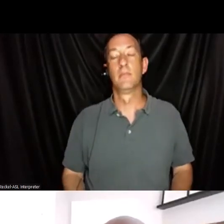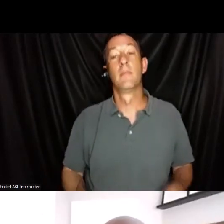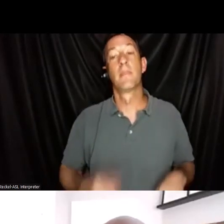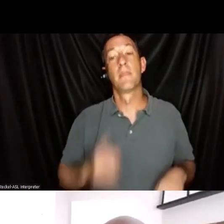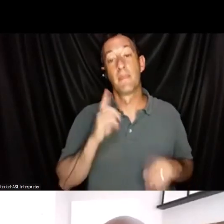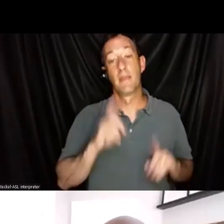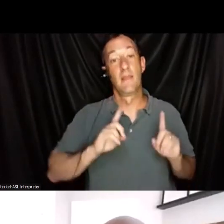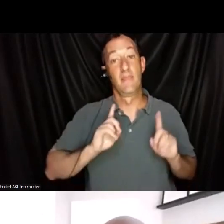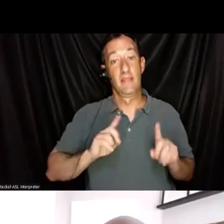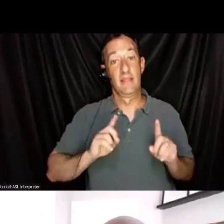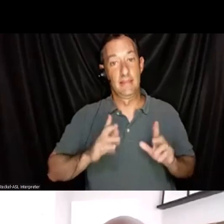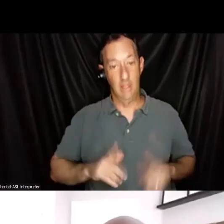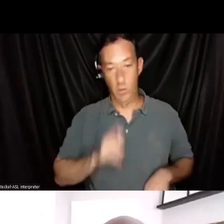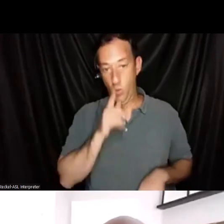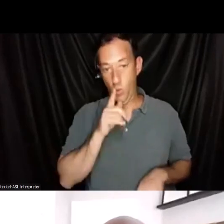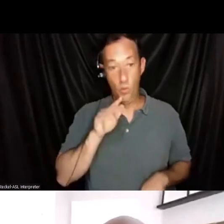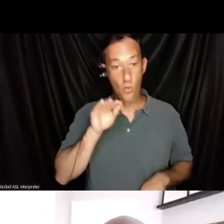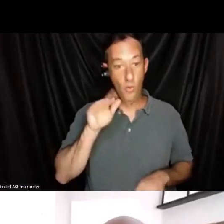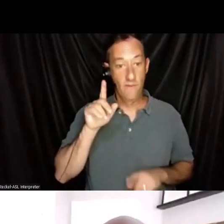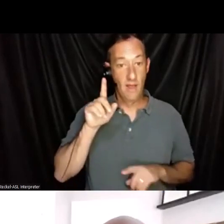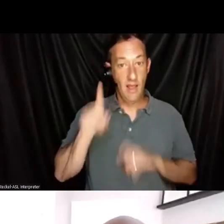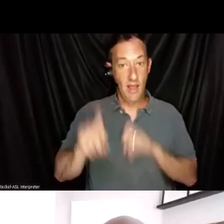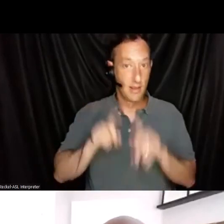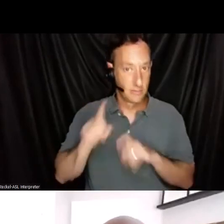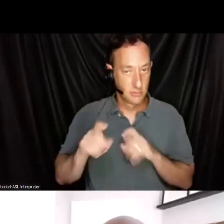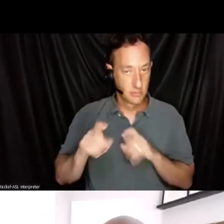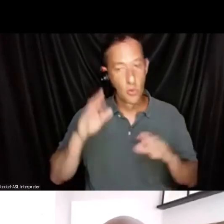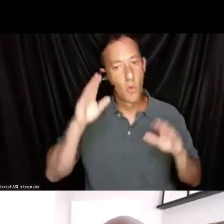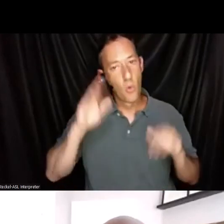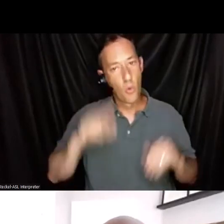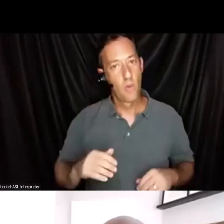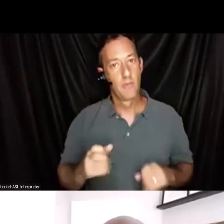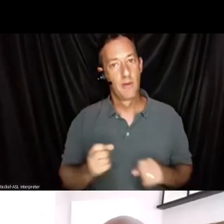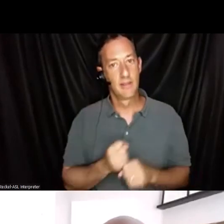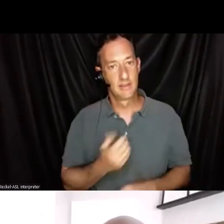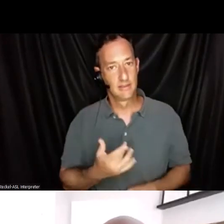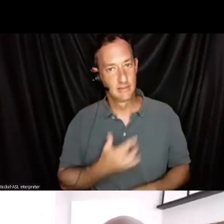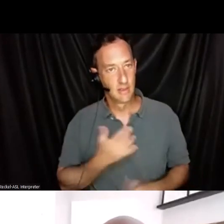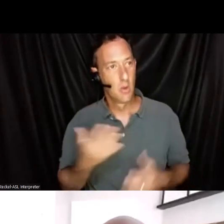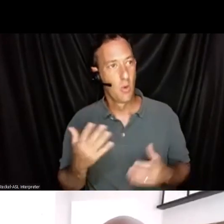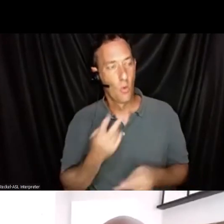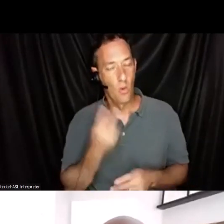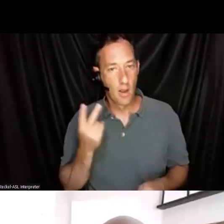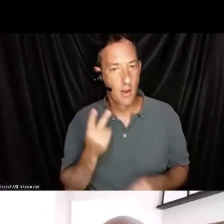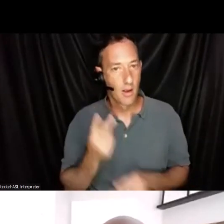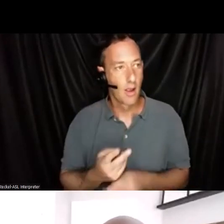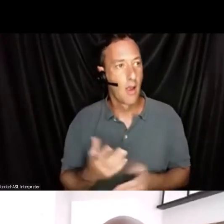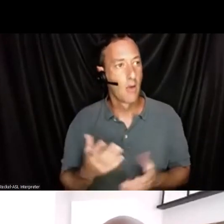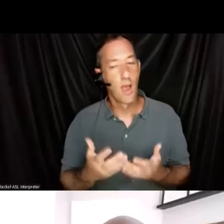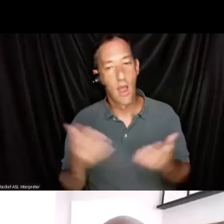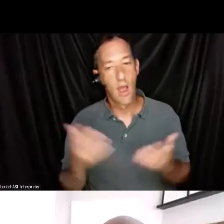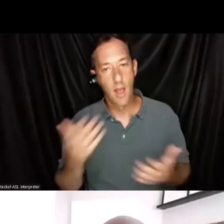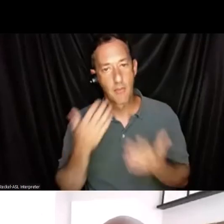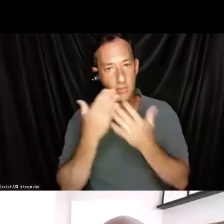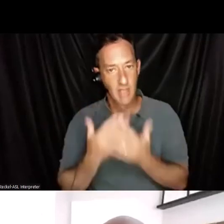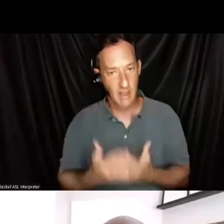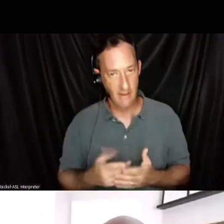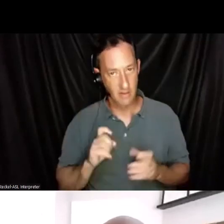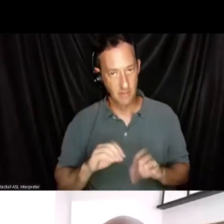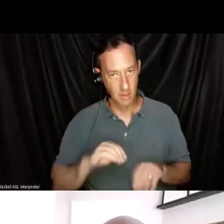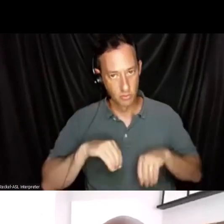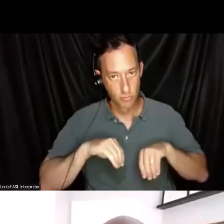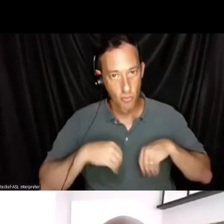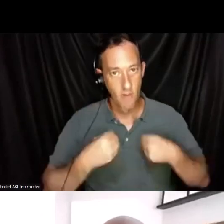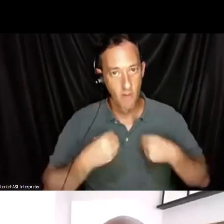who have asked about this are hoping to get a sense of what type or amount of evidence must be provided